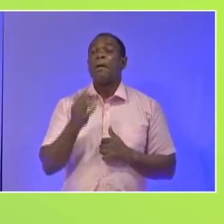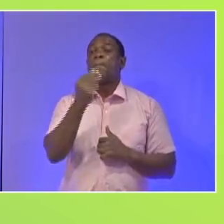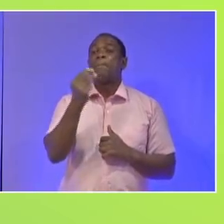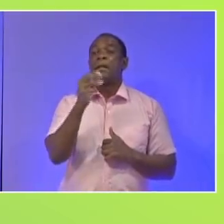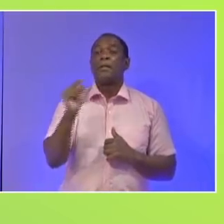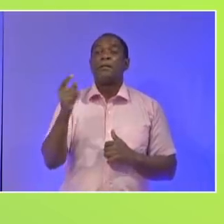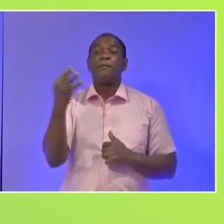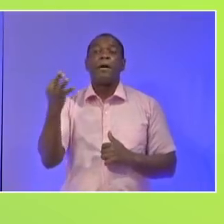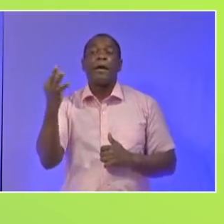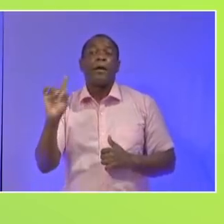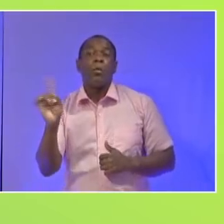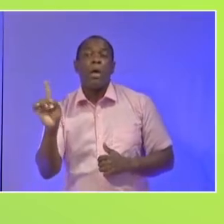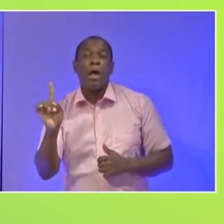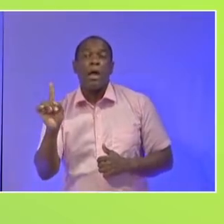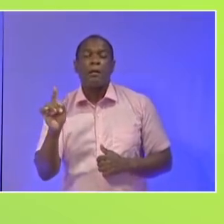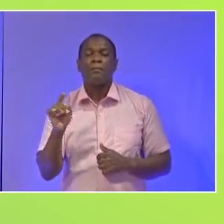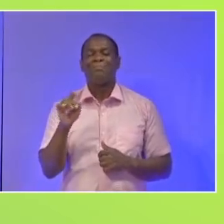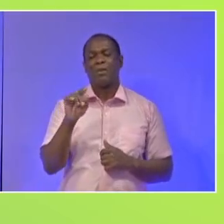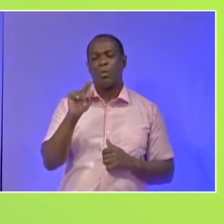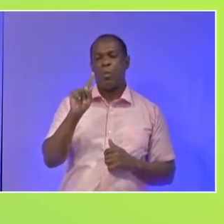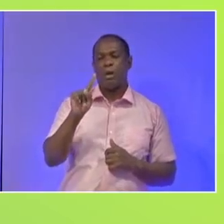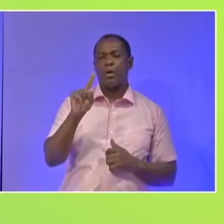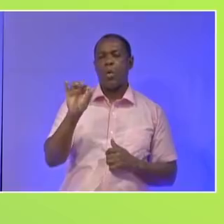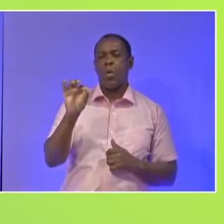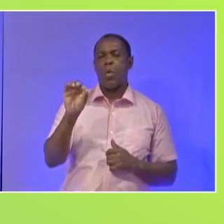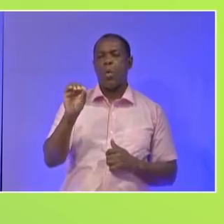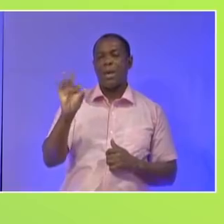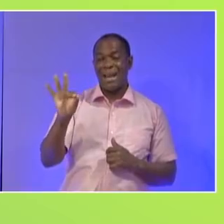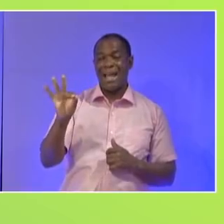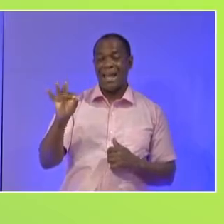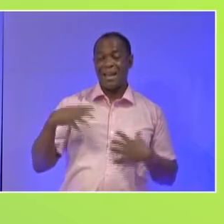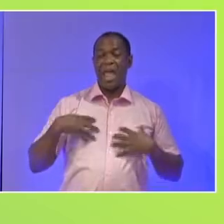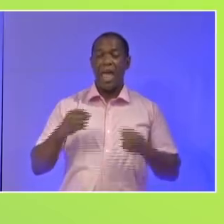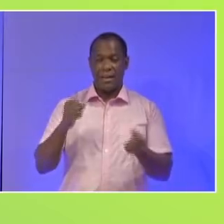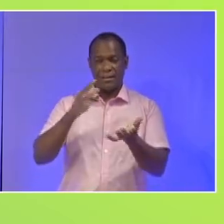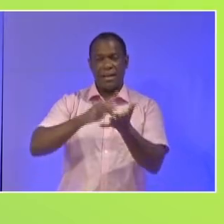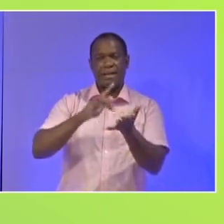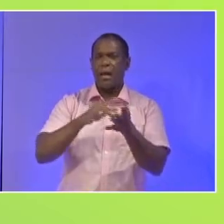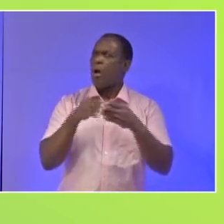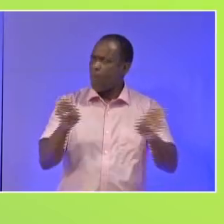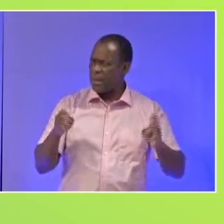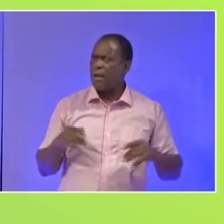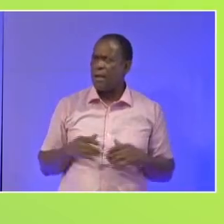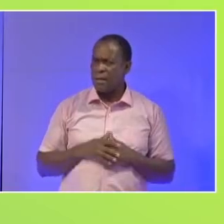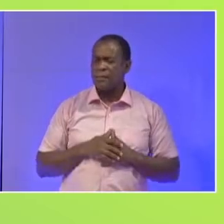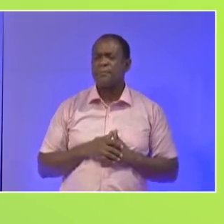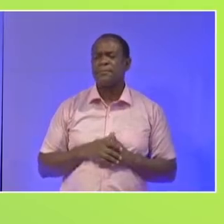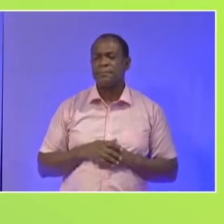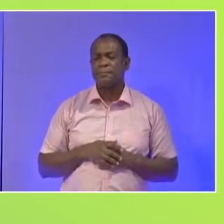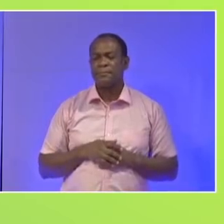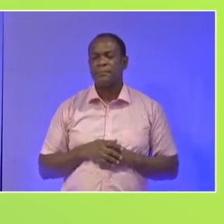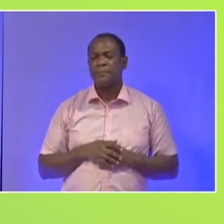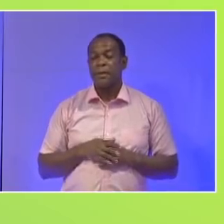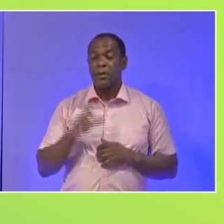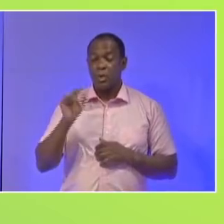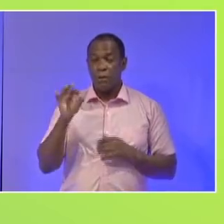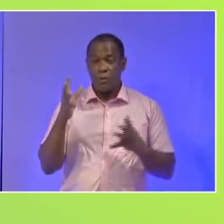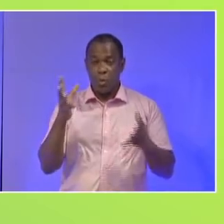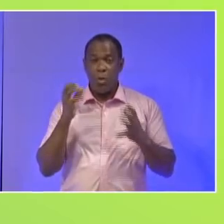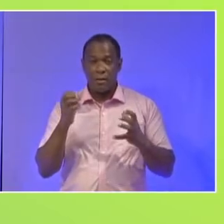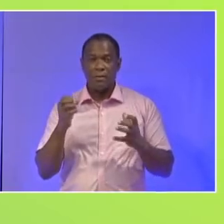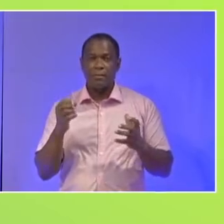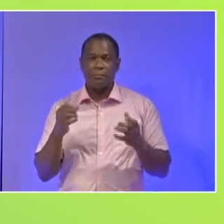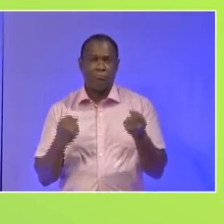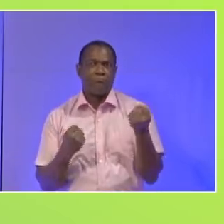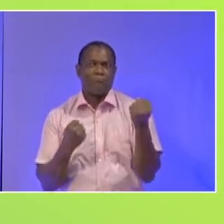Friday, including 109 health centers. So please, if we want to have an impact on